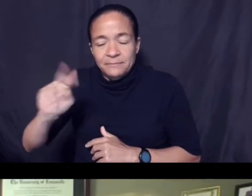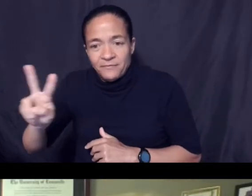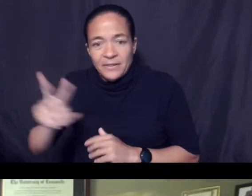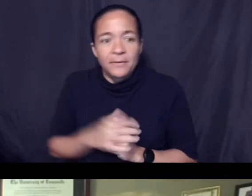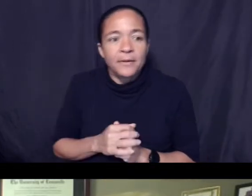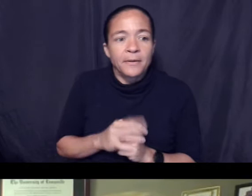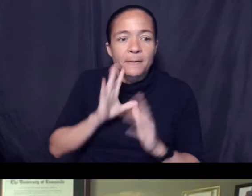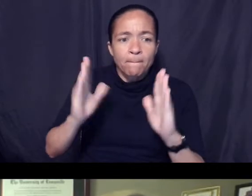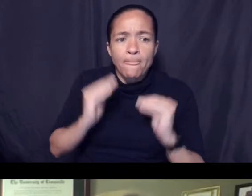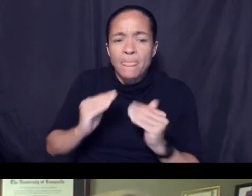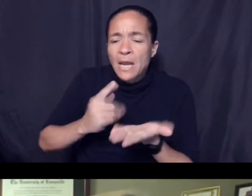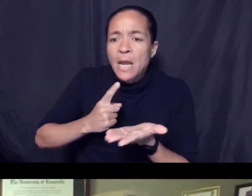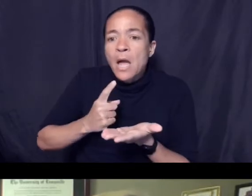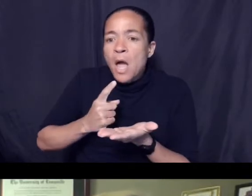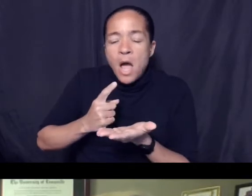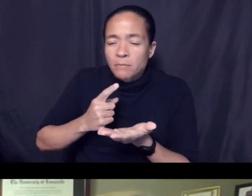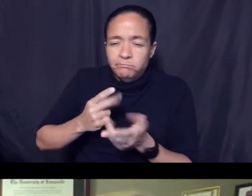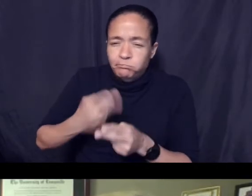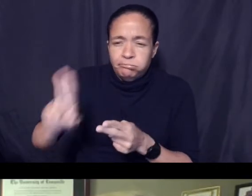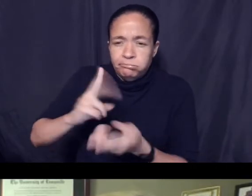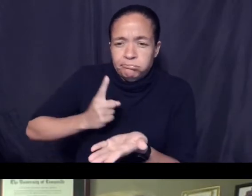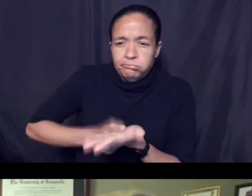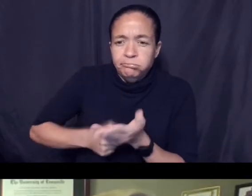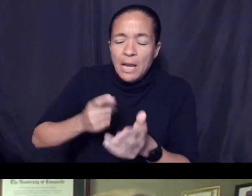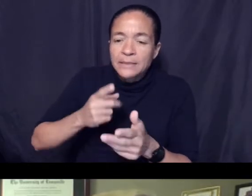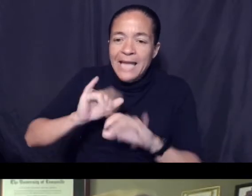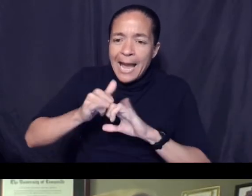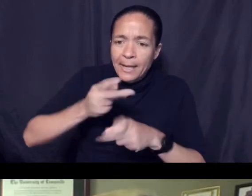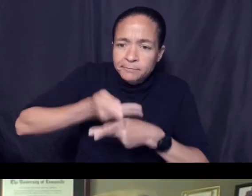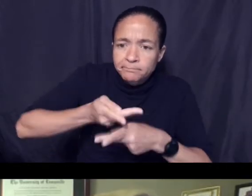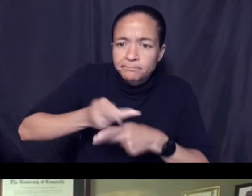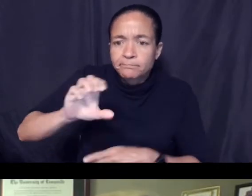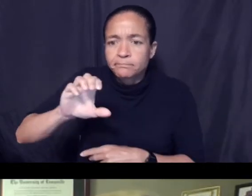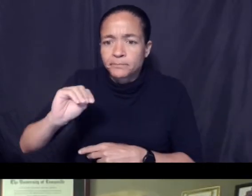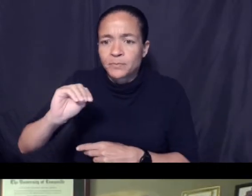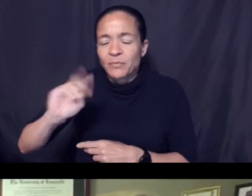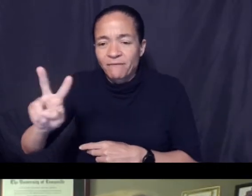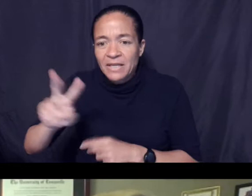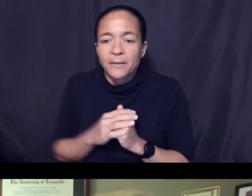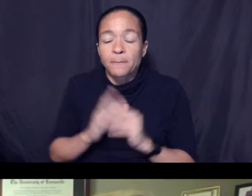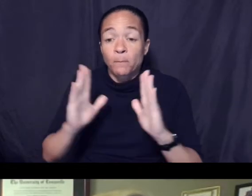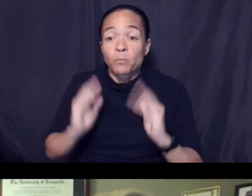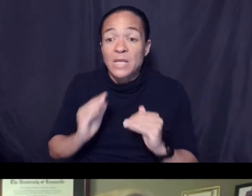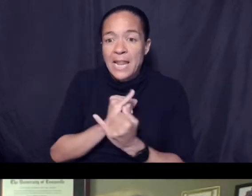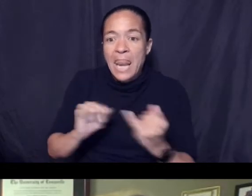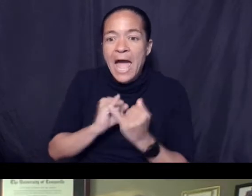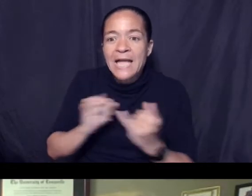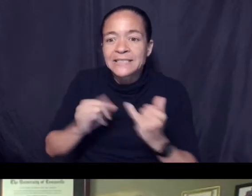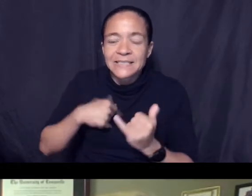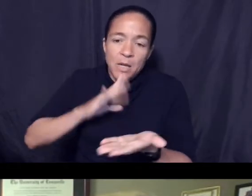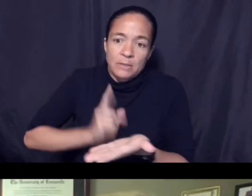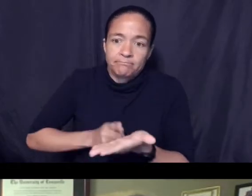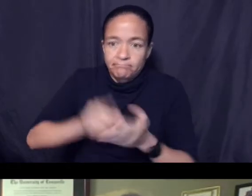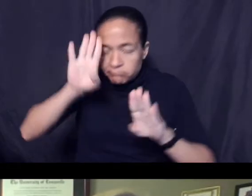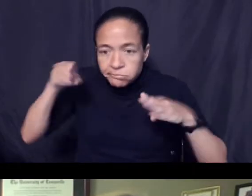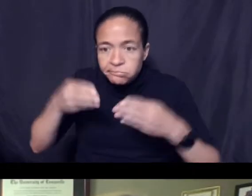briefly about the treatment of congenital CMV infections. And lastly, I really want to focus discussing screening for